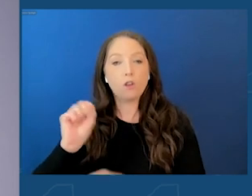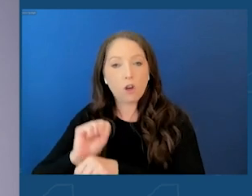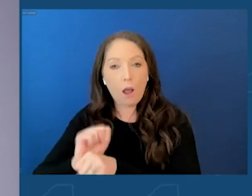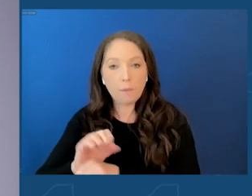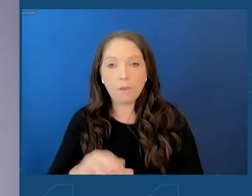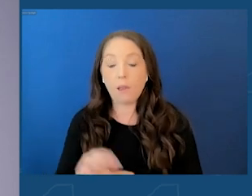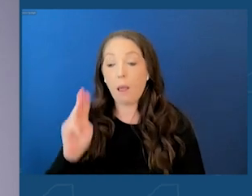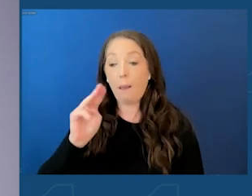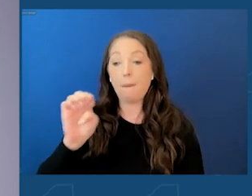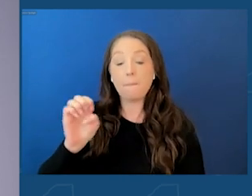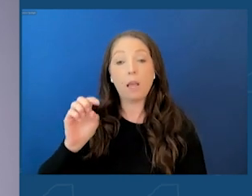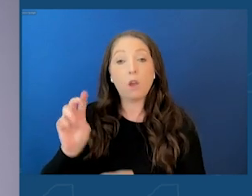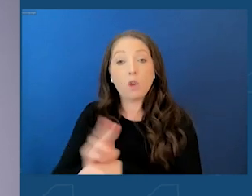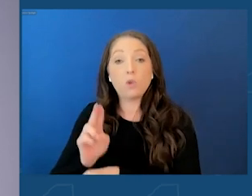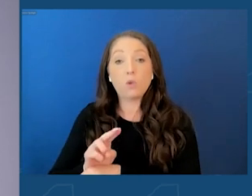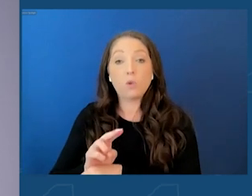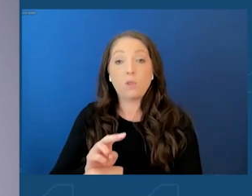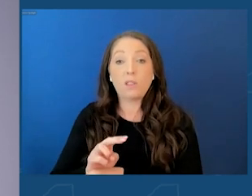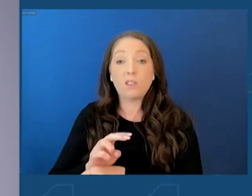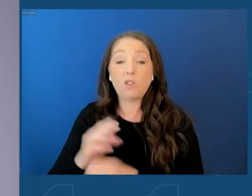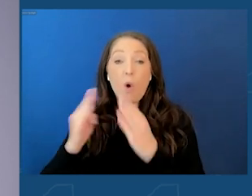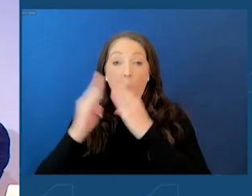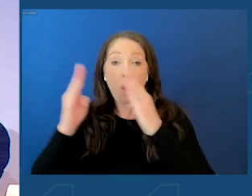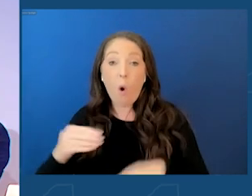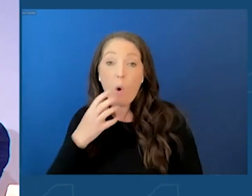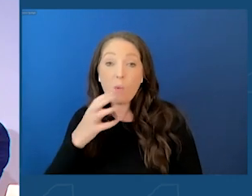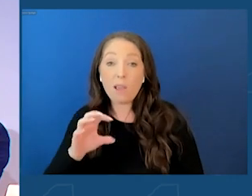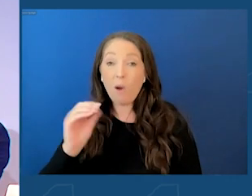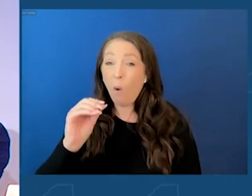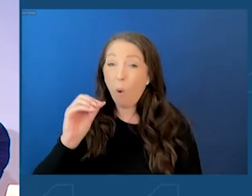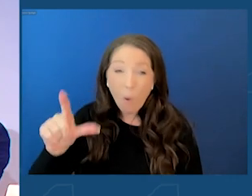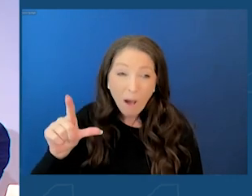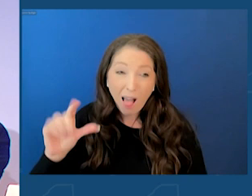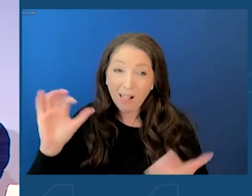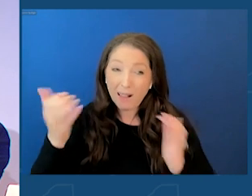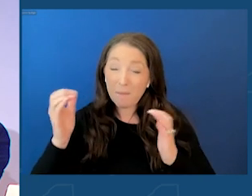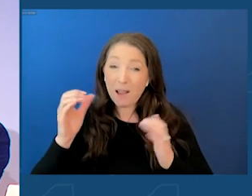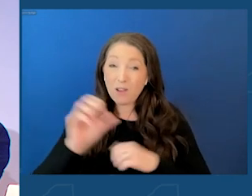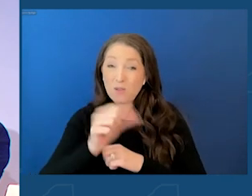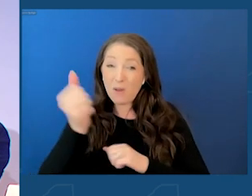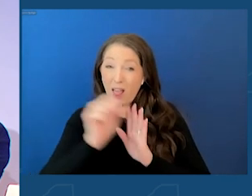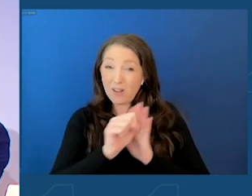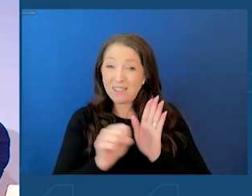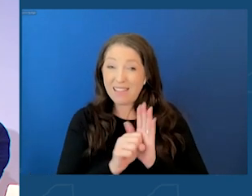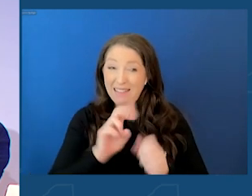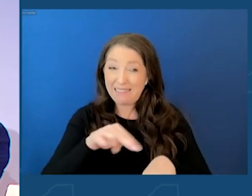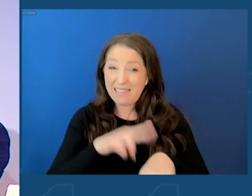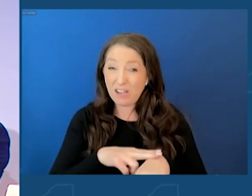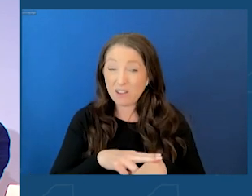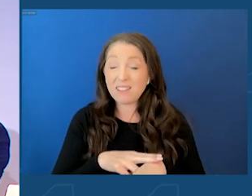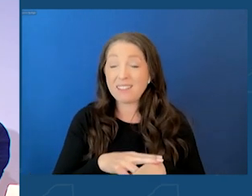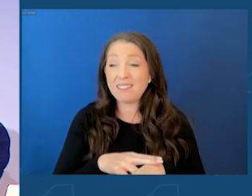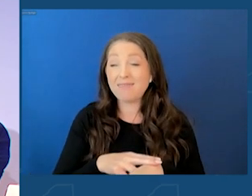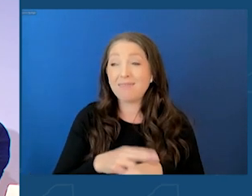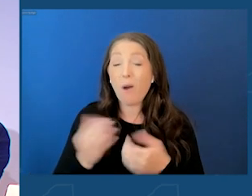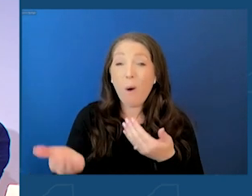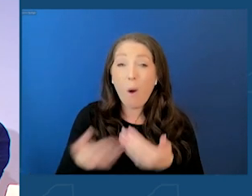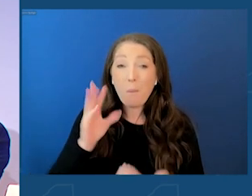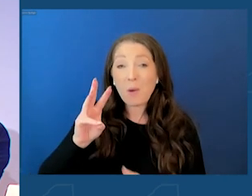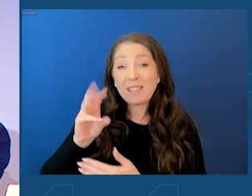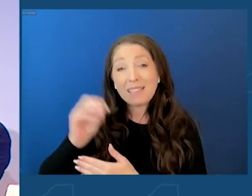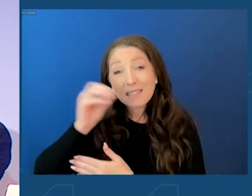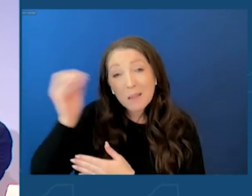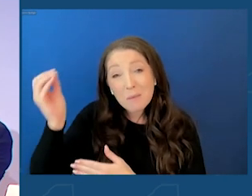per capita than any other state in the nation. Nearly 60% of our homes rely on oil